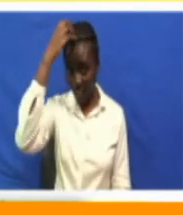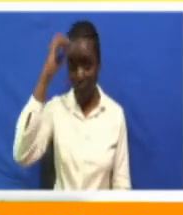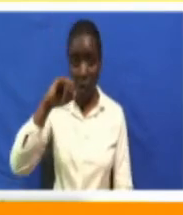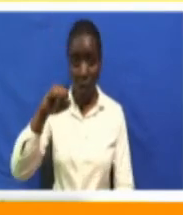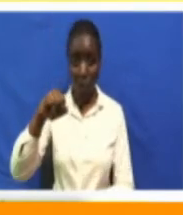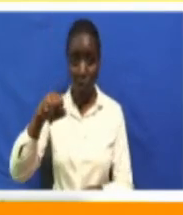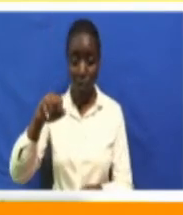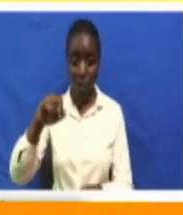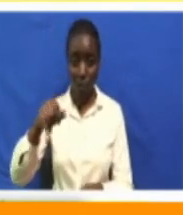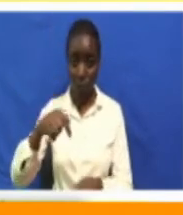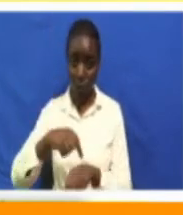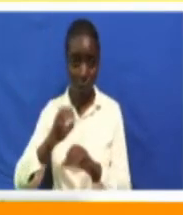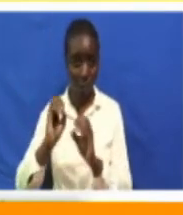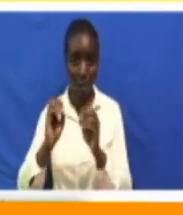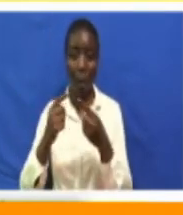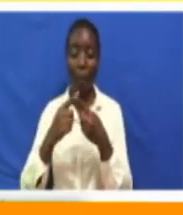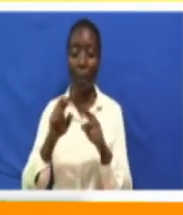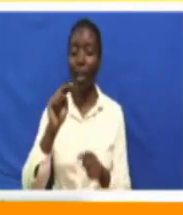foreign